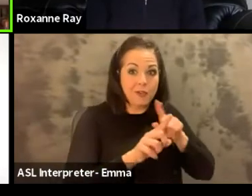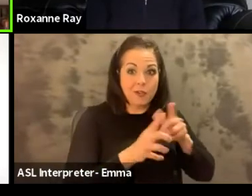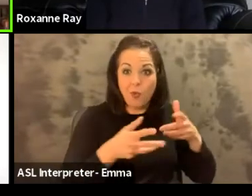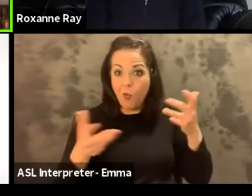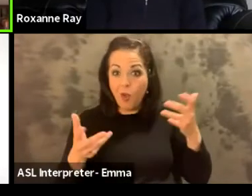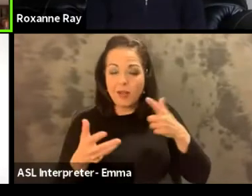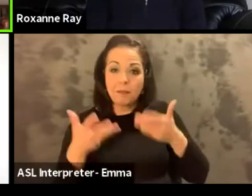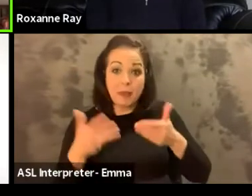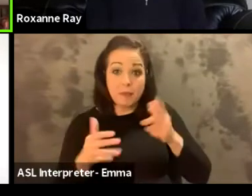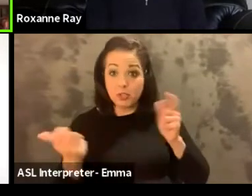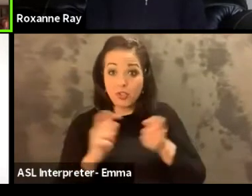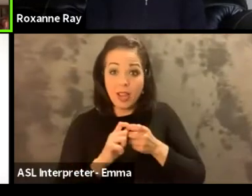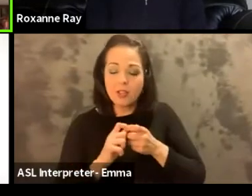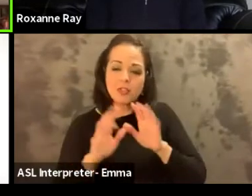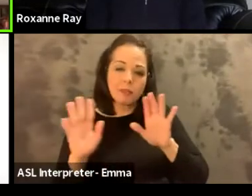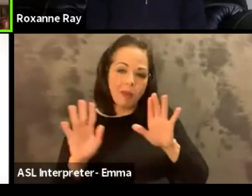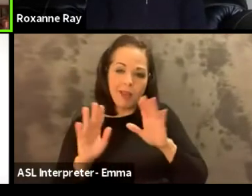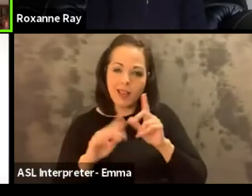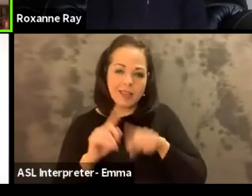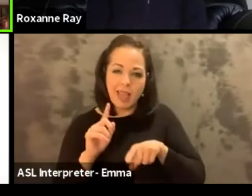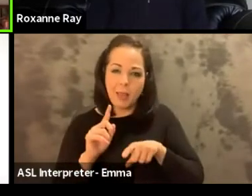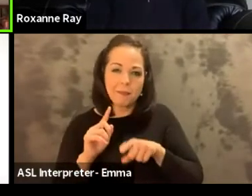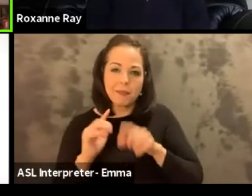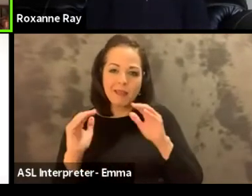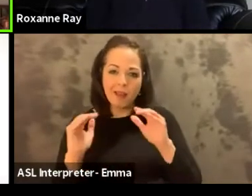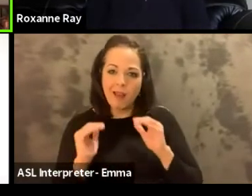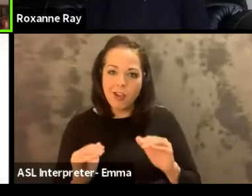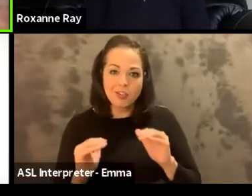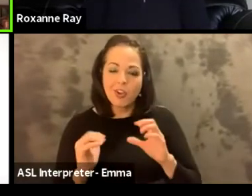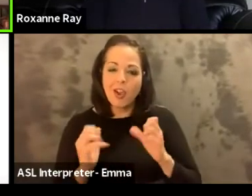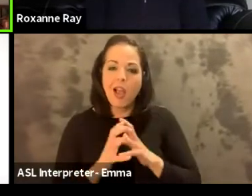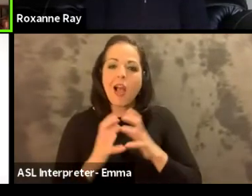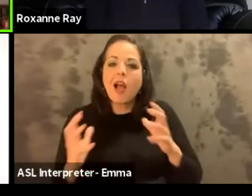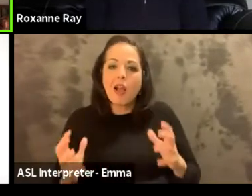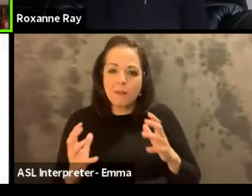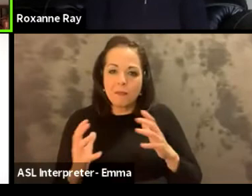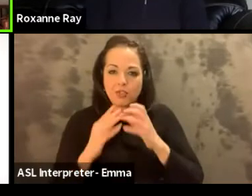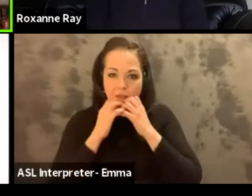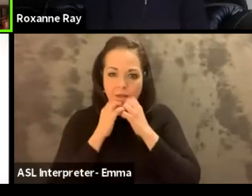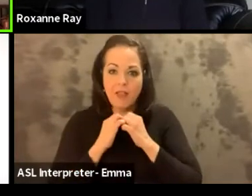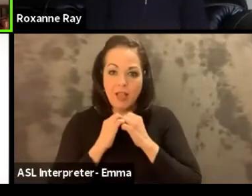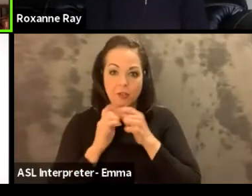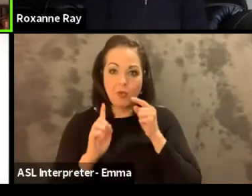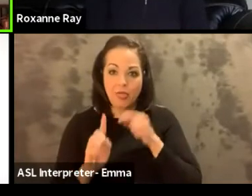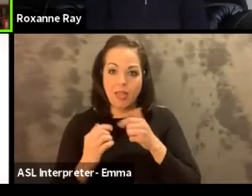yeah, it can't be undersaid how valuable that really is.